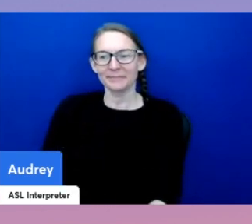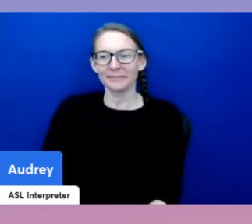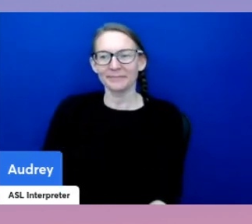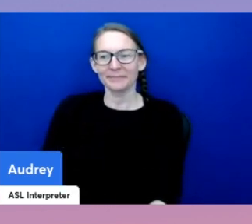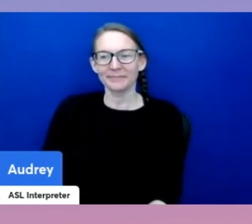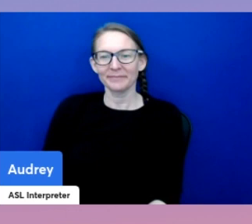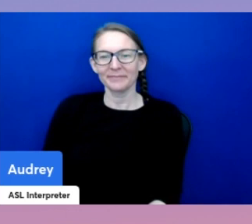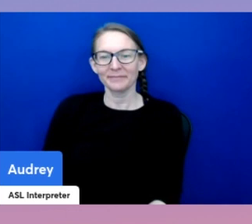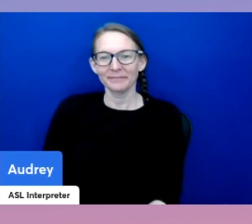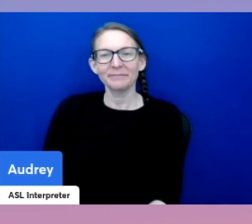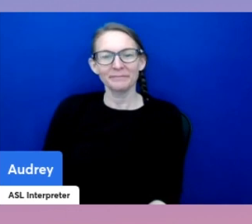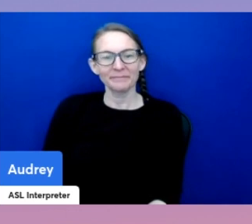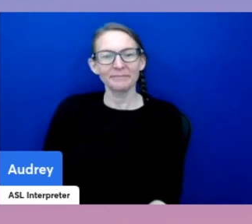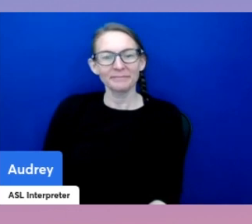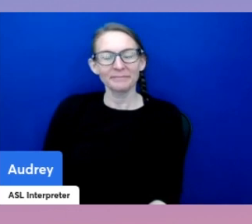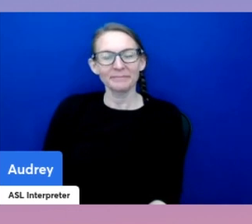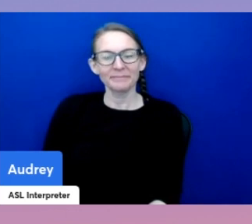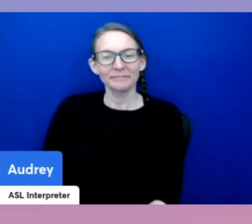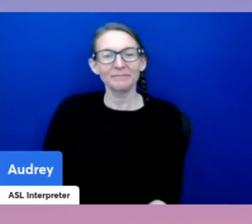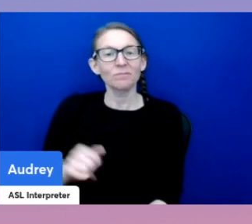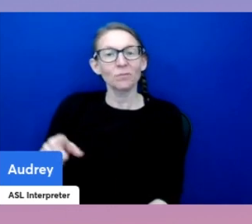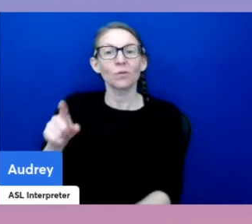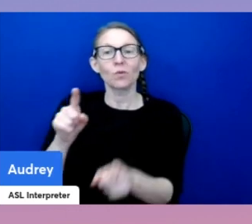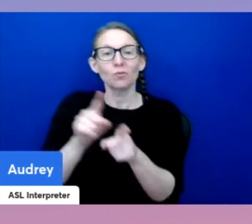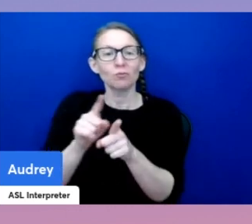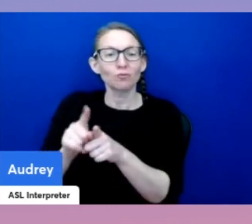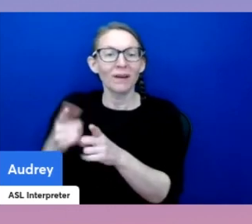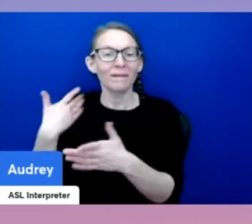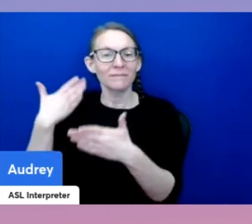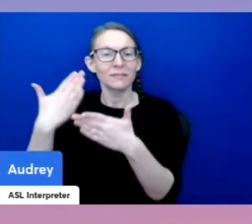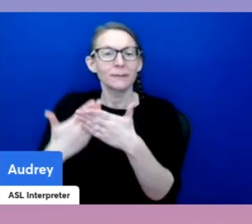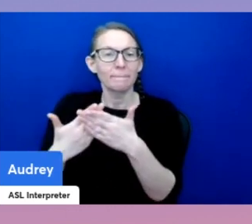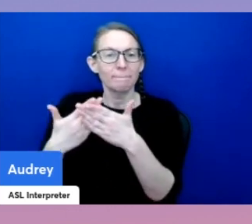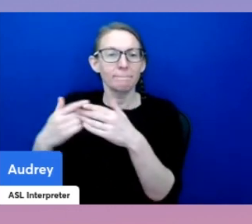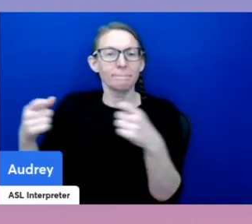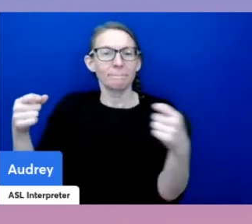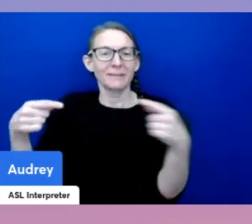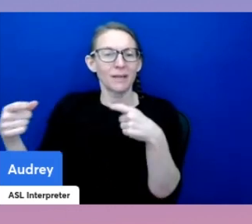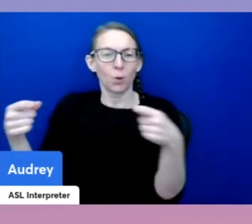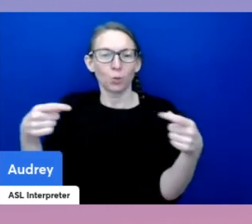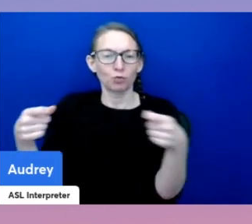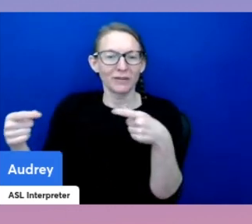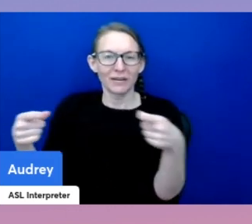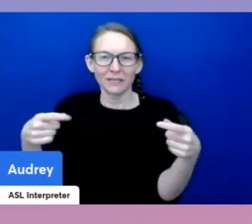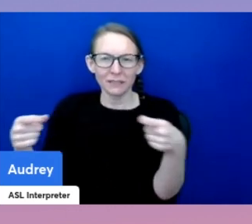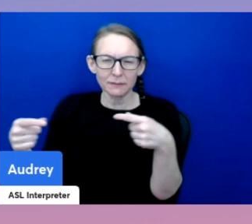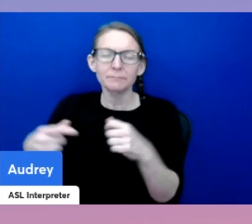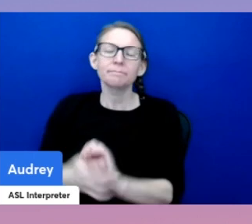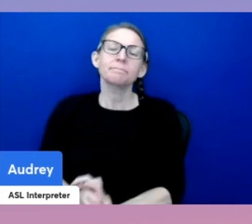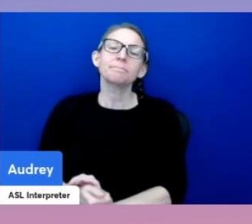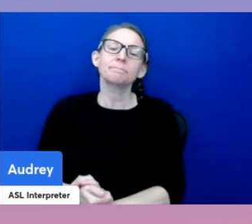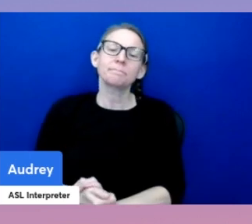yeah, this is also have some networking, but I won't explain it.